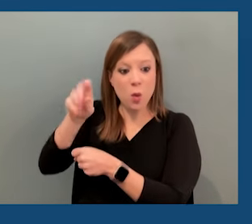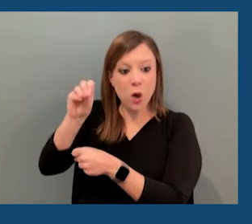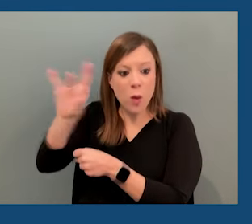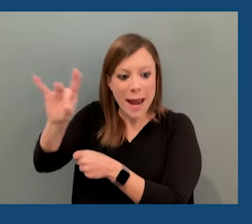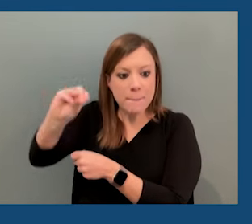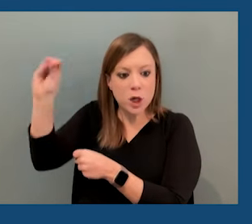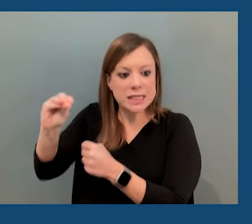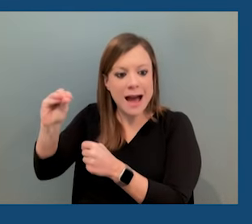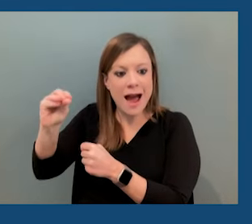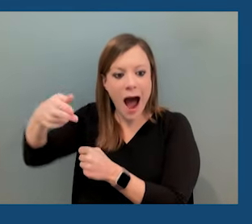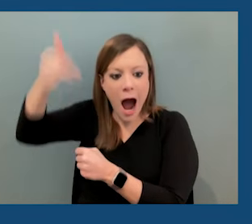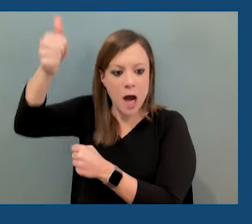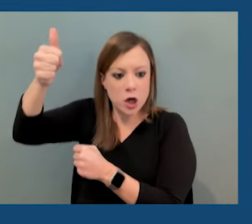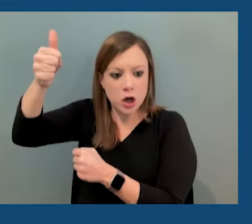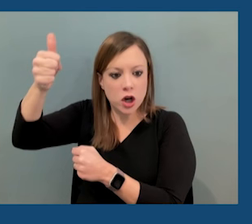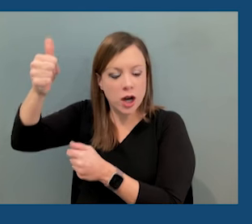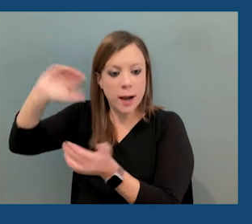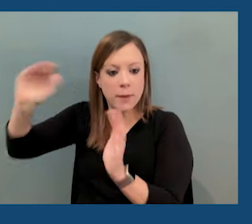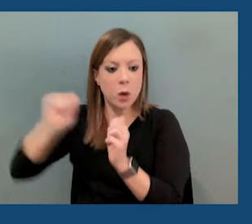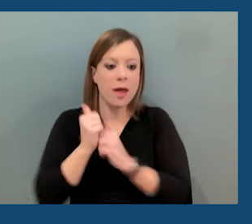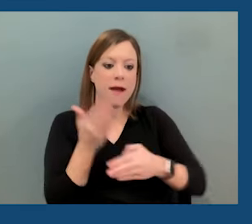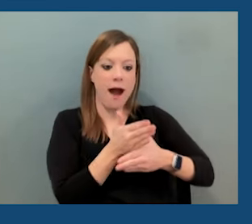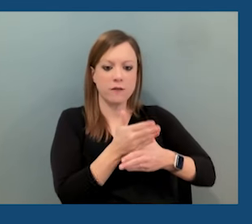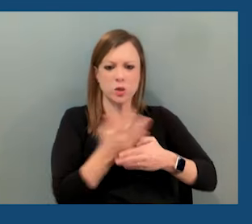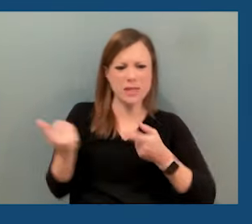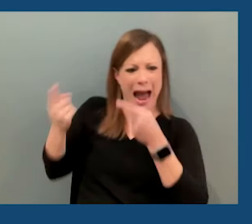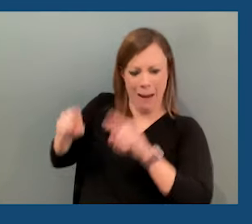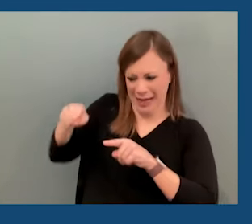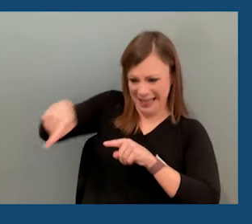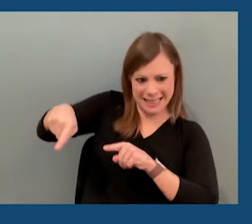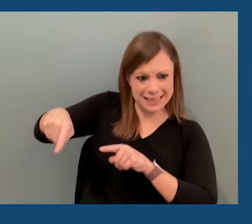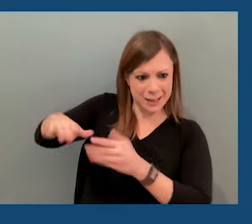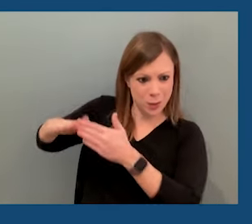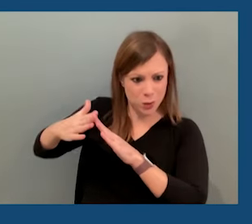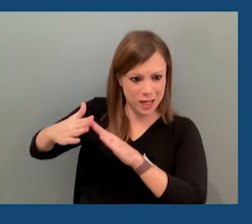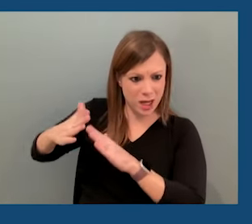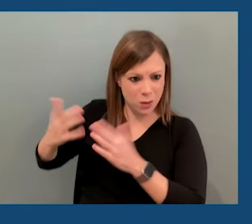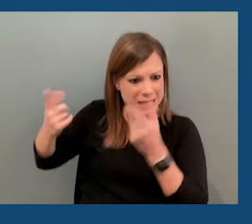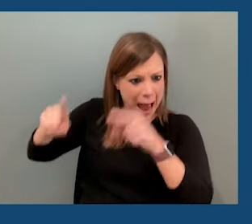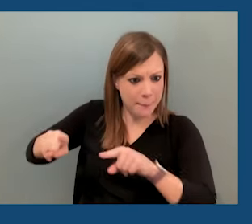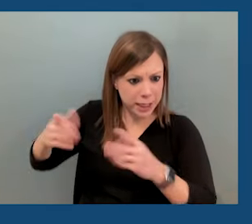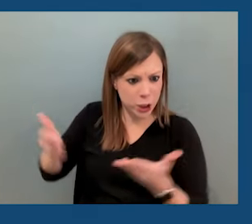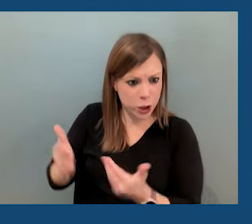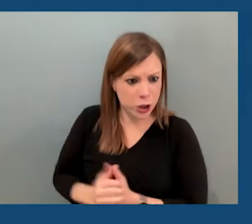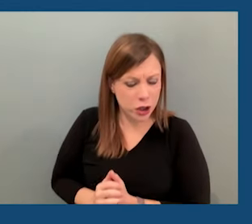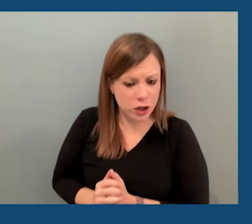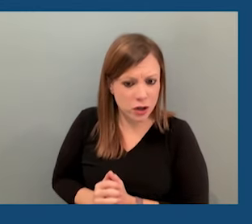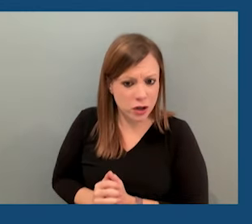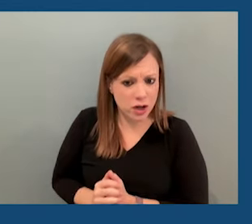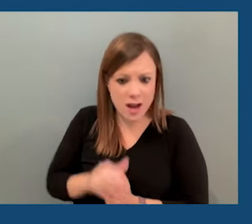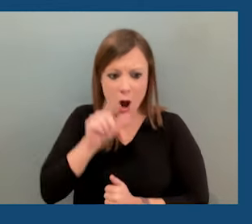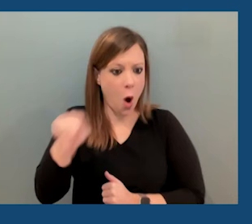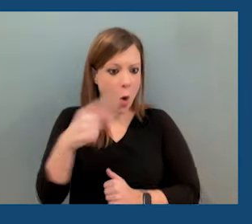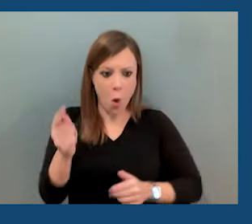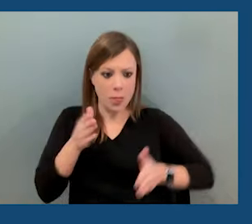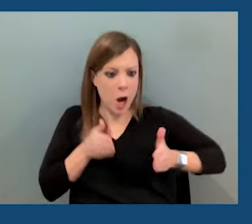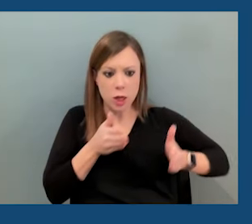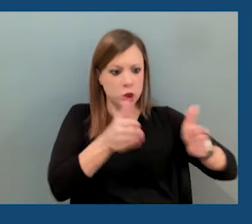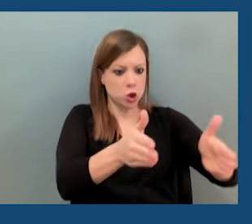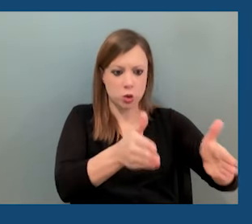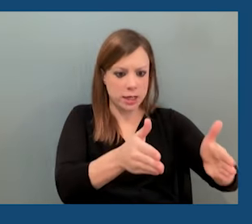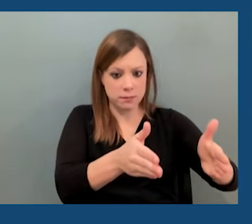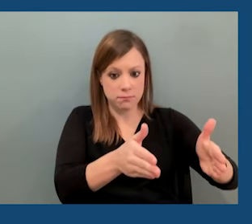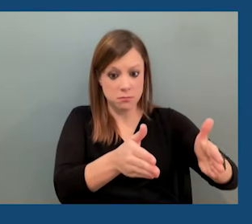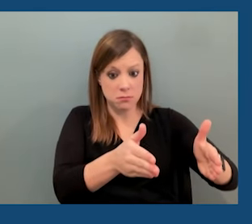average. What's happening in our communities? I'm not talking about just in city streets. I'm talking about